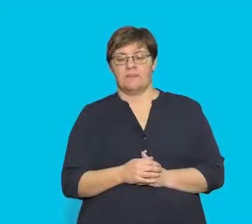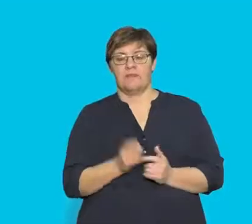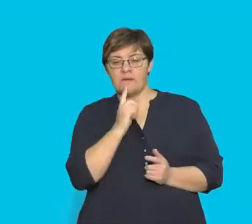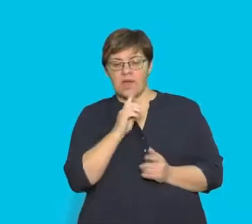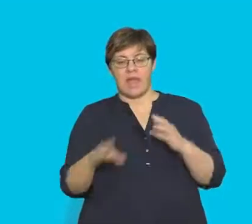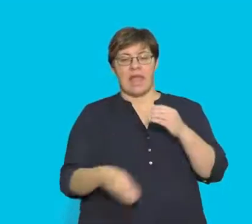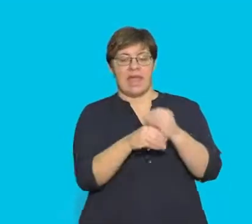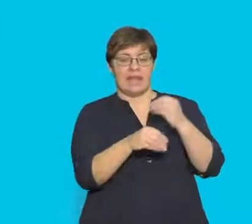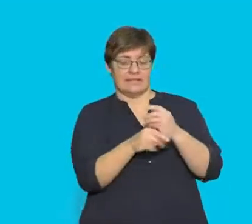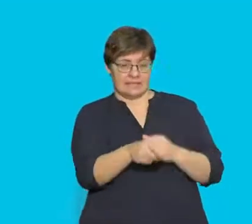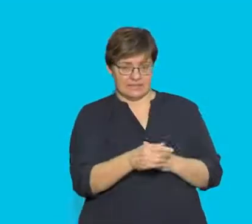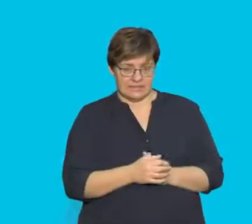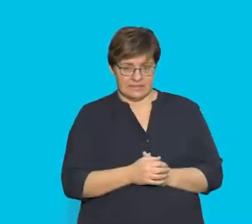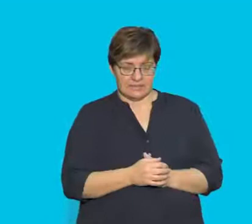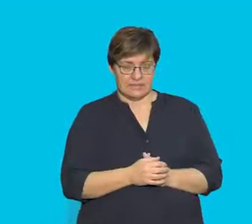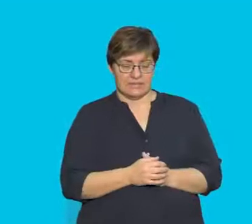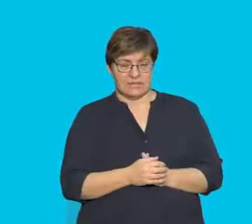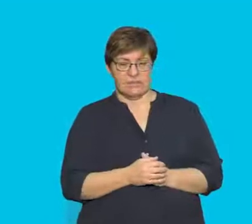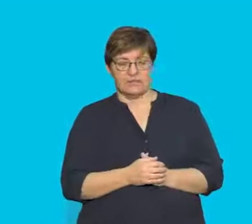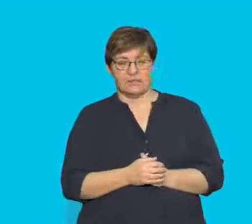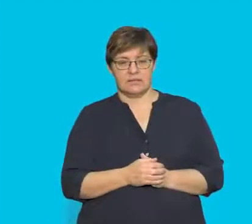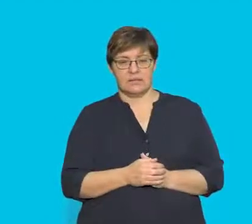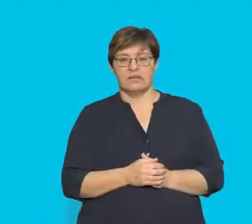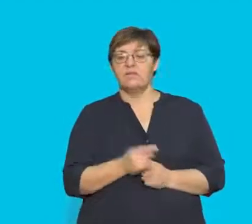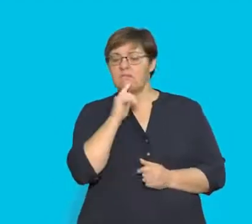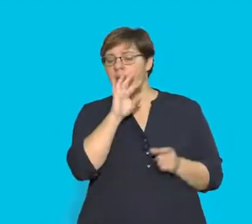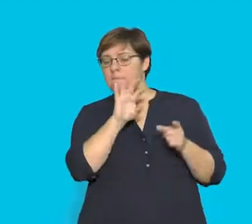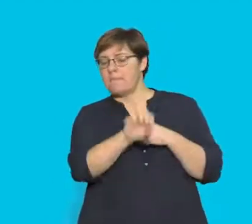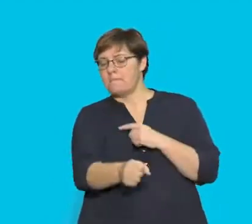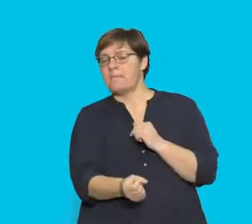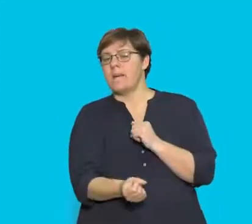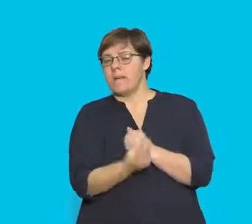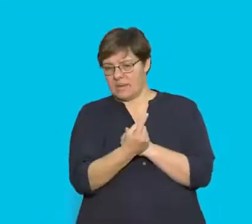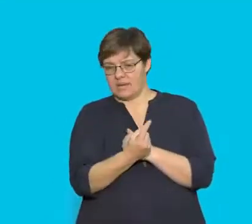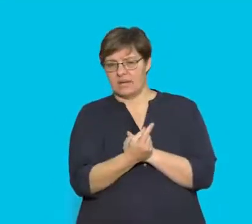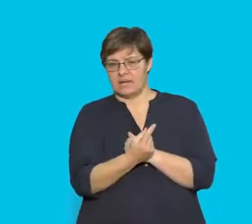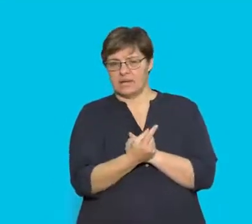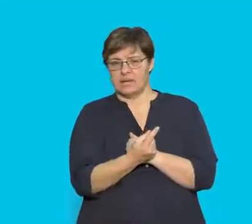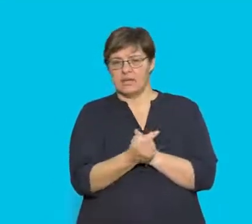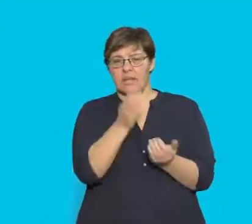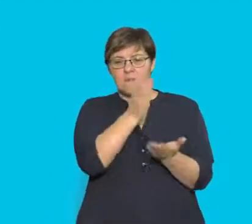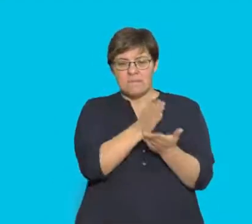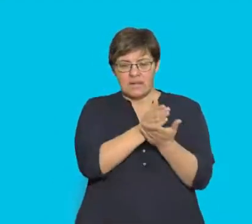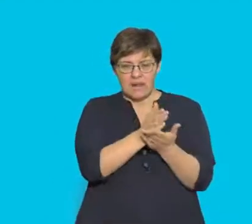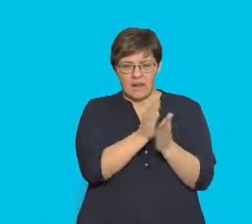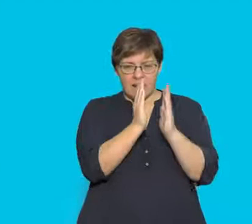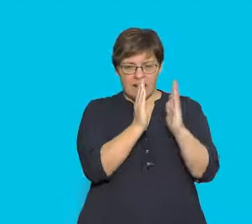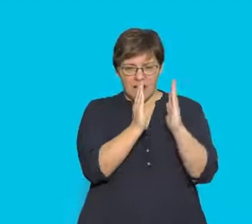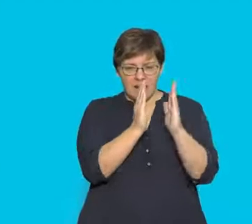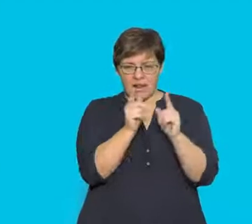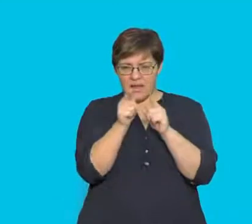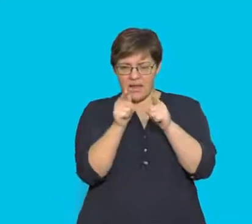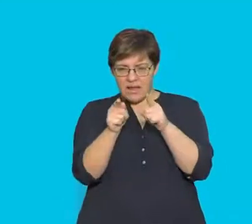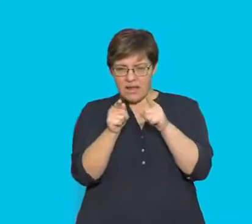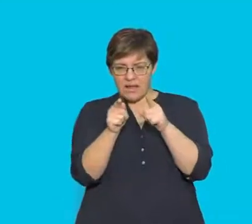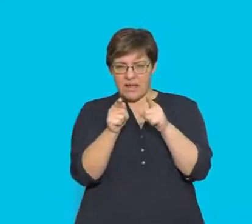in those circular field lines, we recognize something very interesting is happening. In the middle here, between these